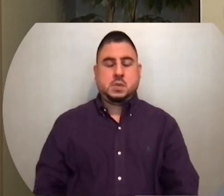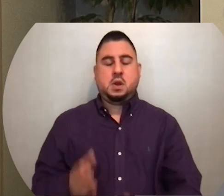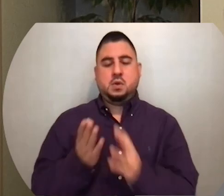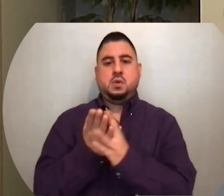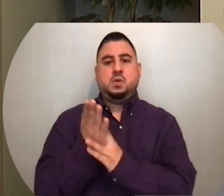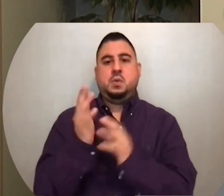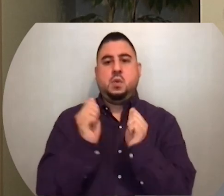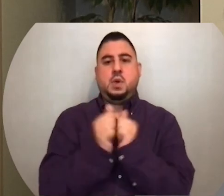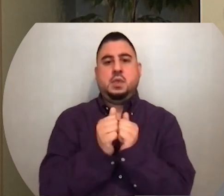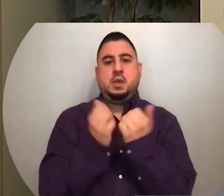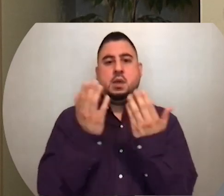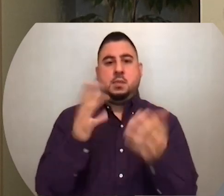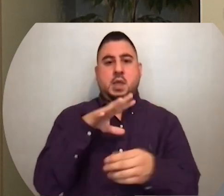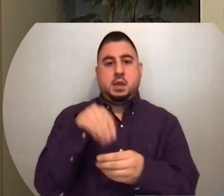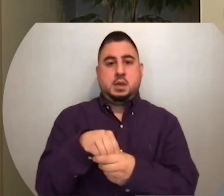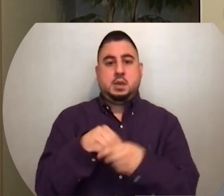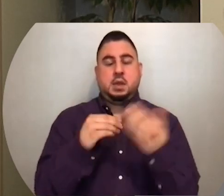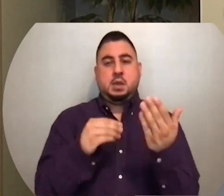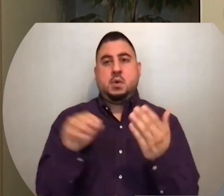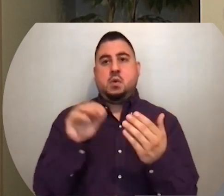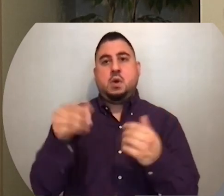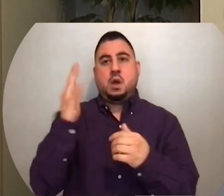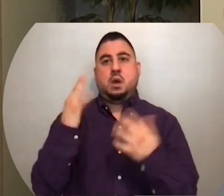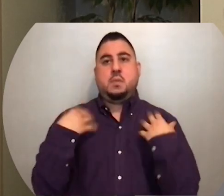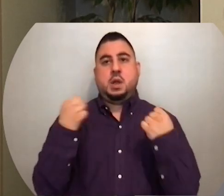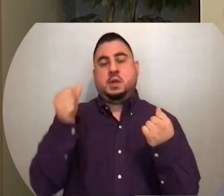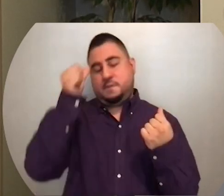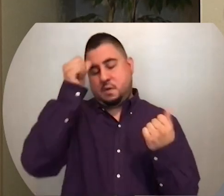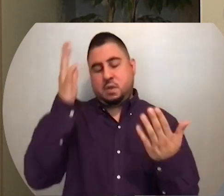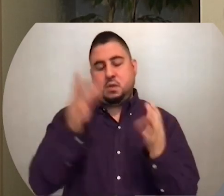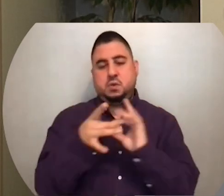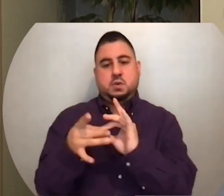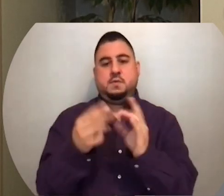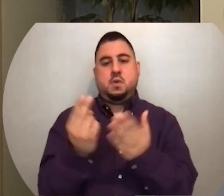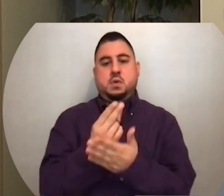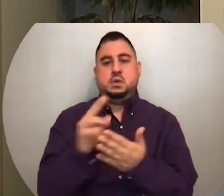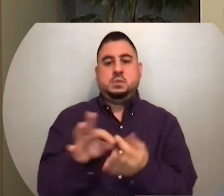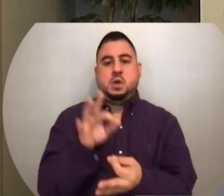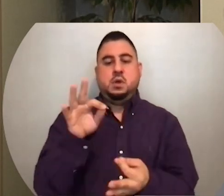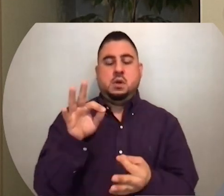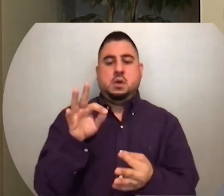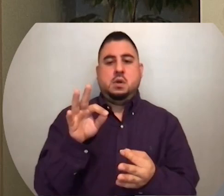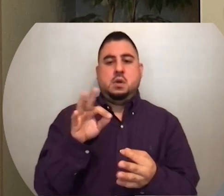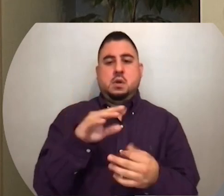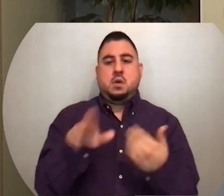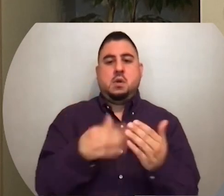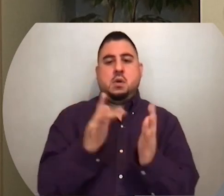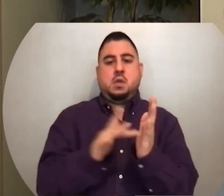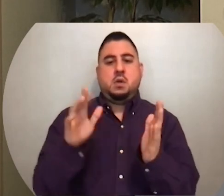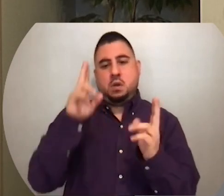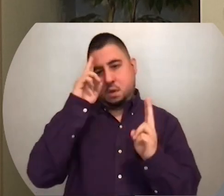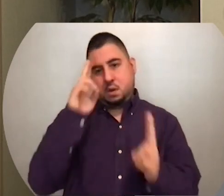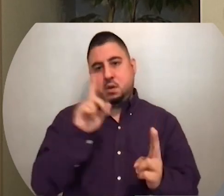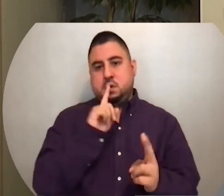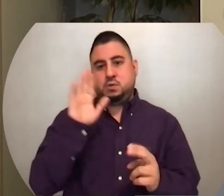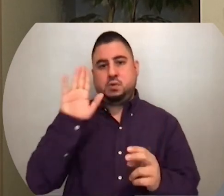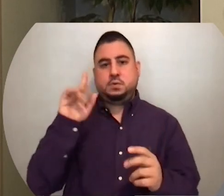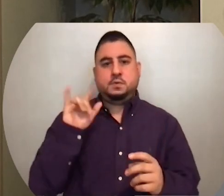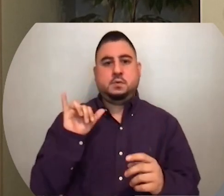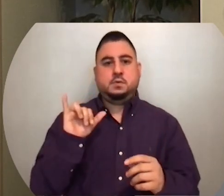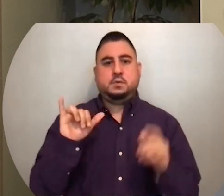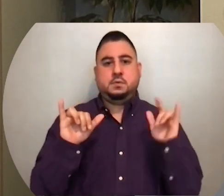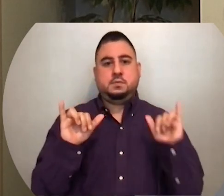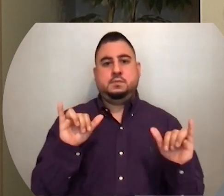Through him and with him and in him, O God, Almighty Father, in the unity of the Holy Spirit, all glory and honor is